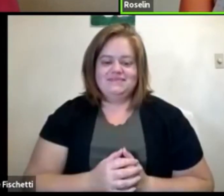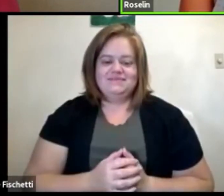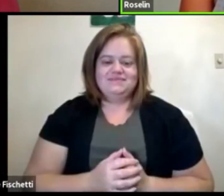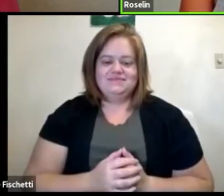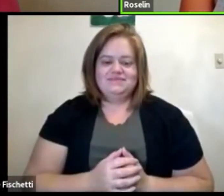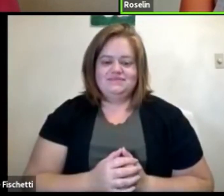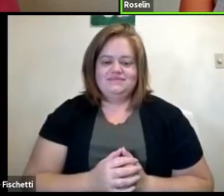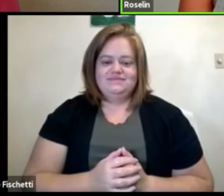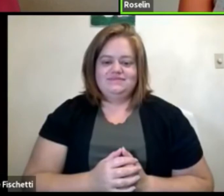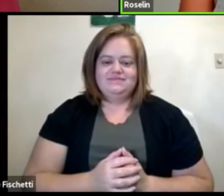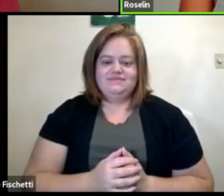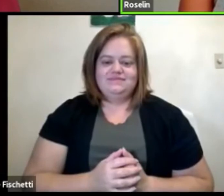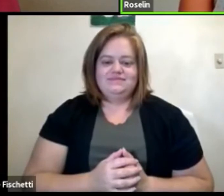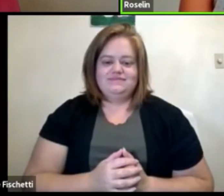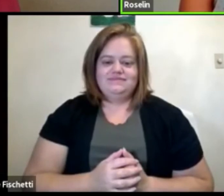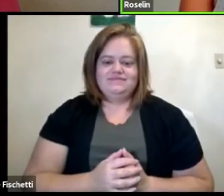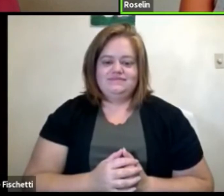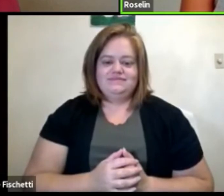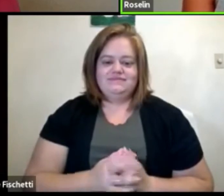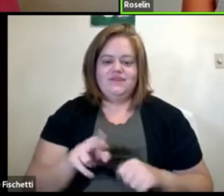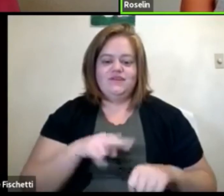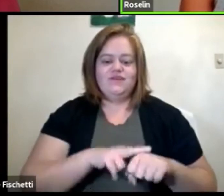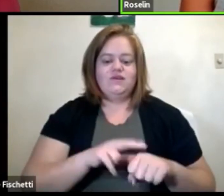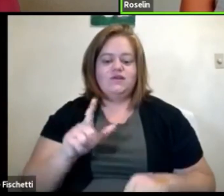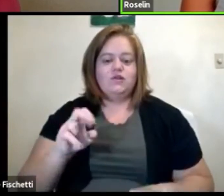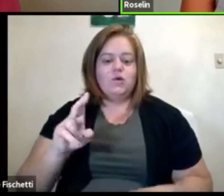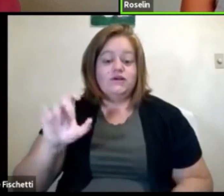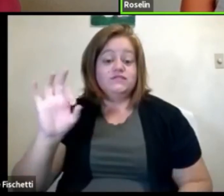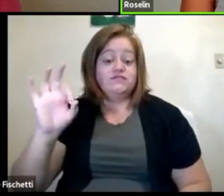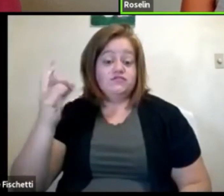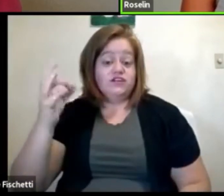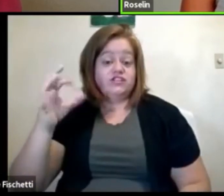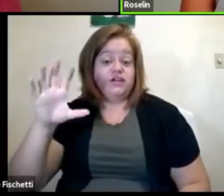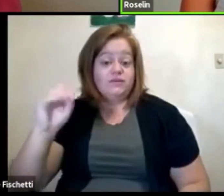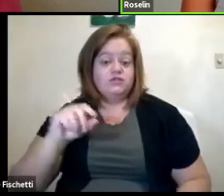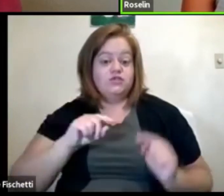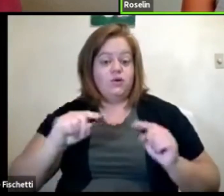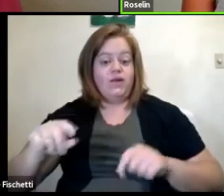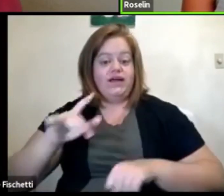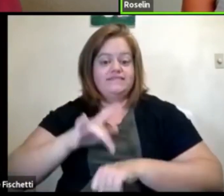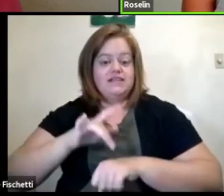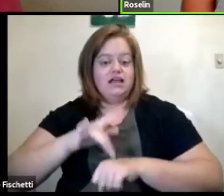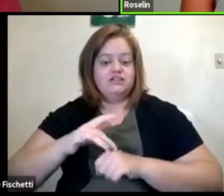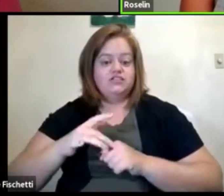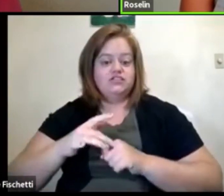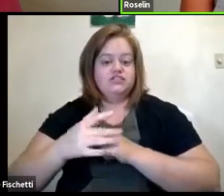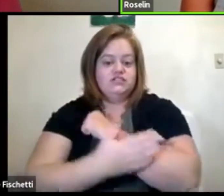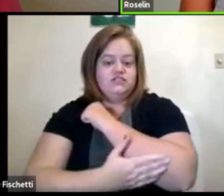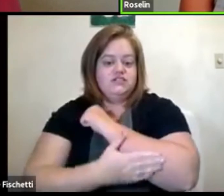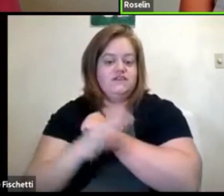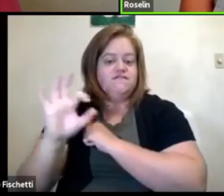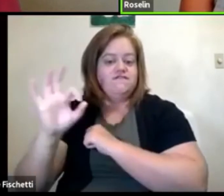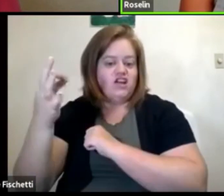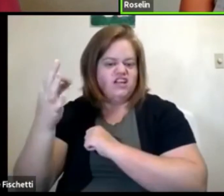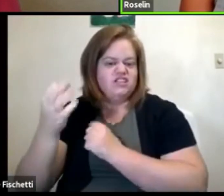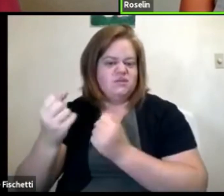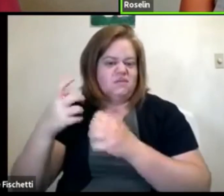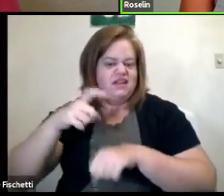So I've been, of course, it's a French company, so I've been to France many times. It's been